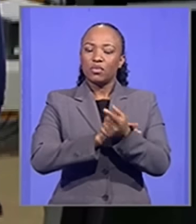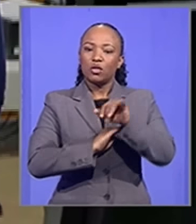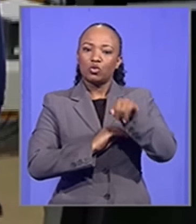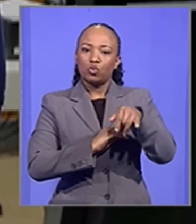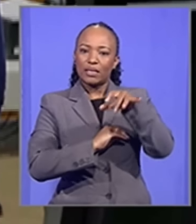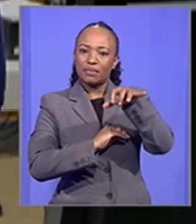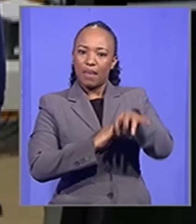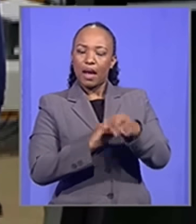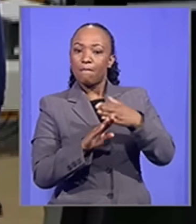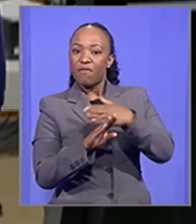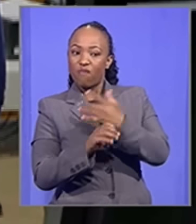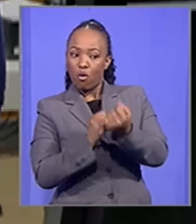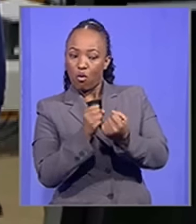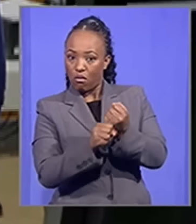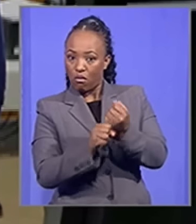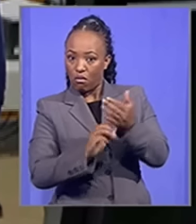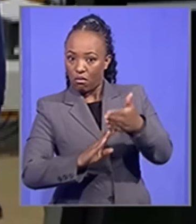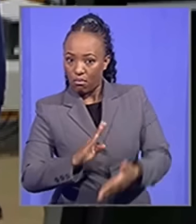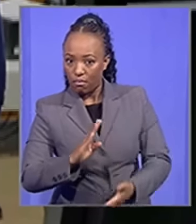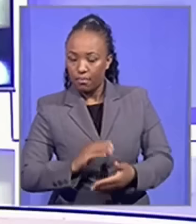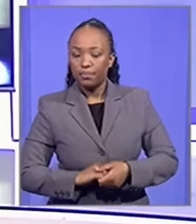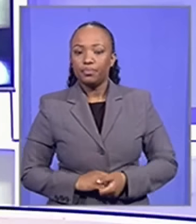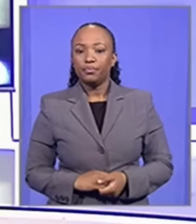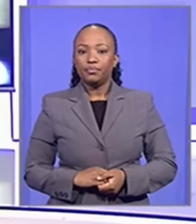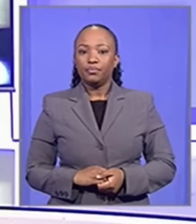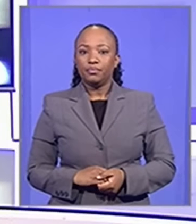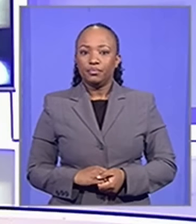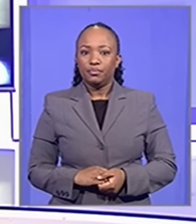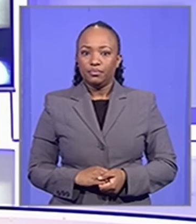Johannesburg pele selemo sena se kodumela.